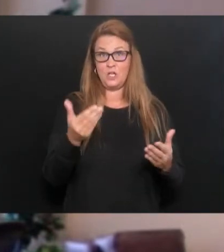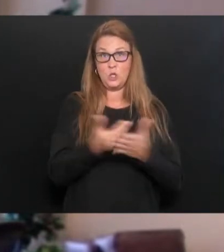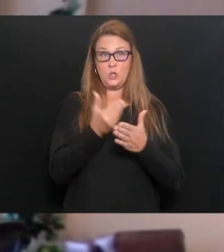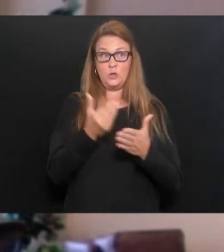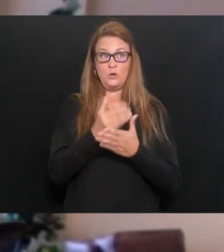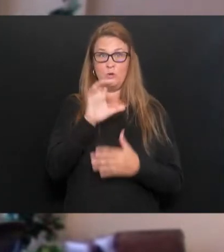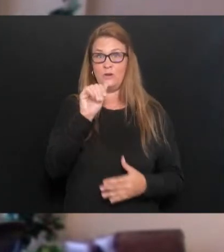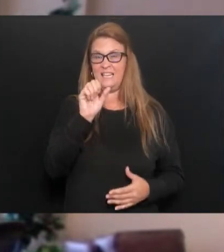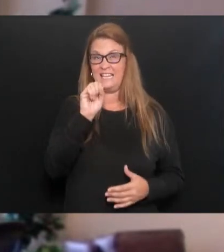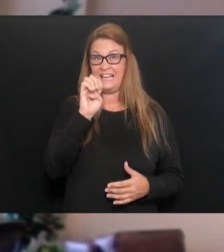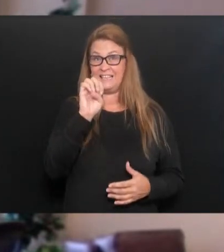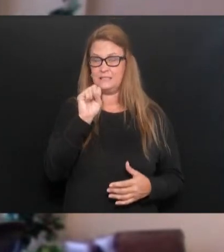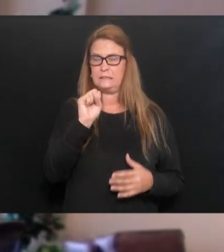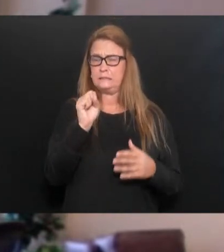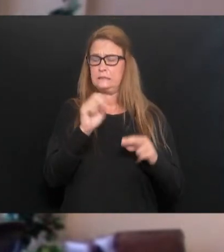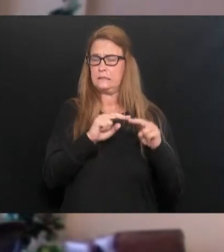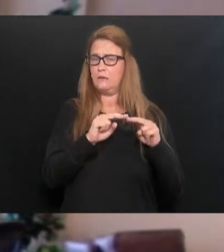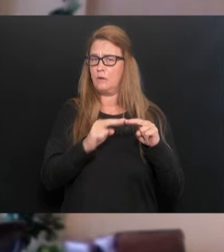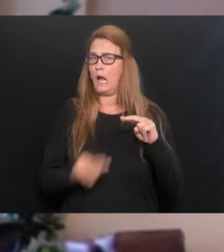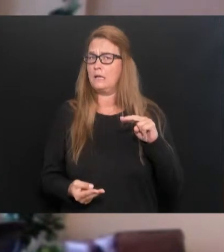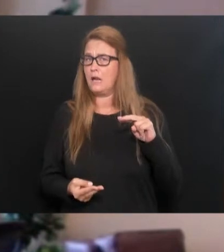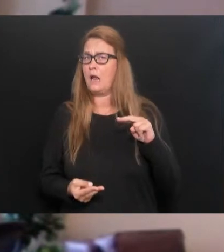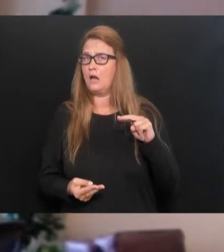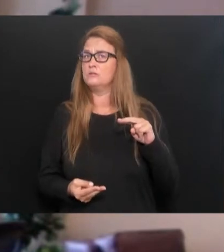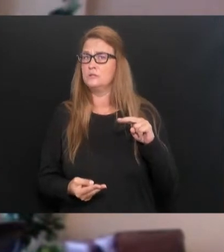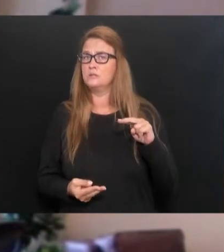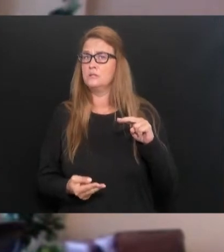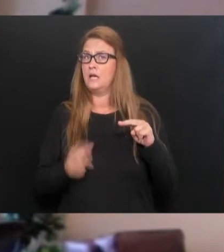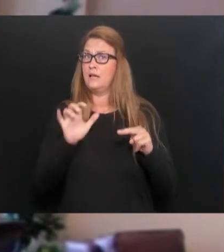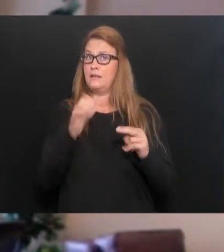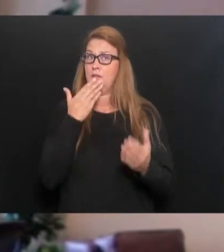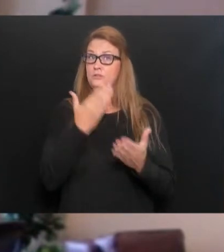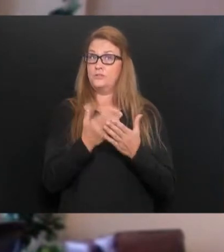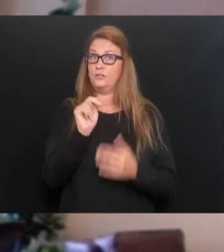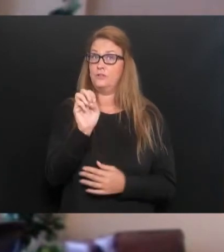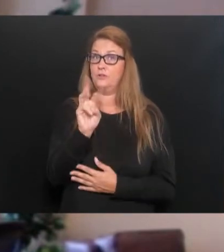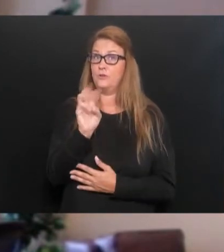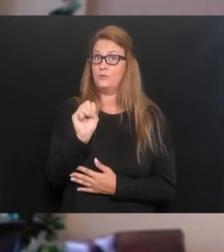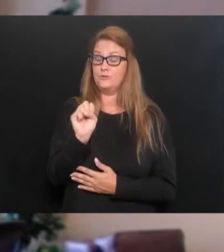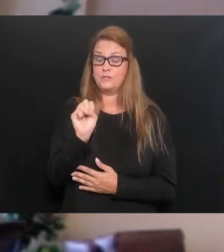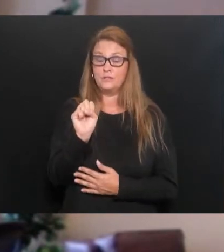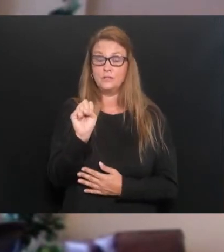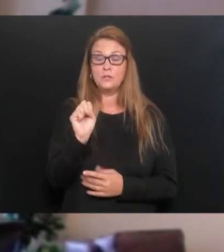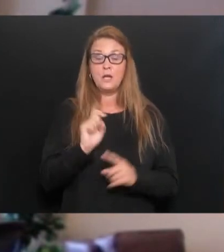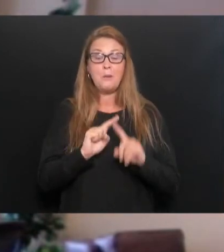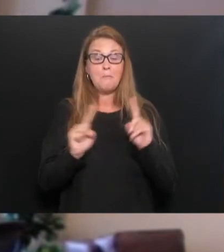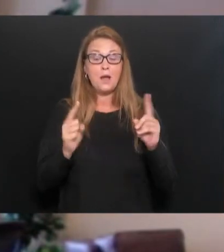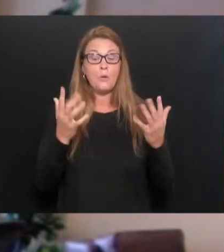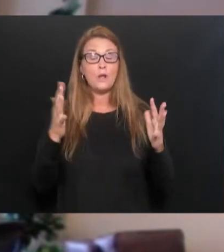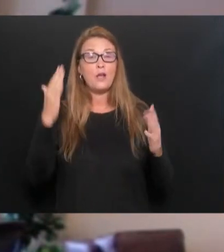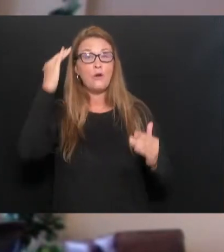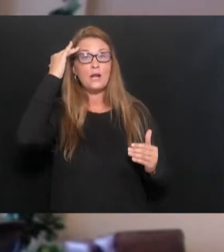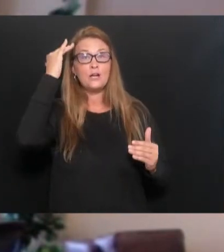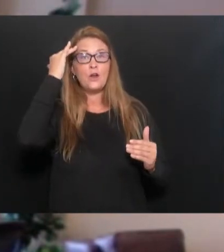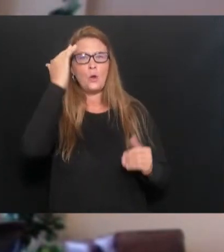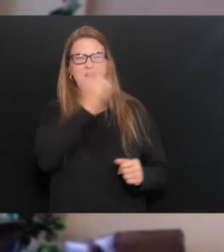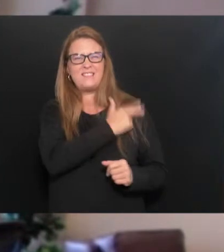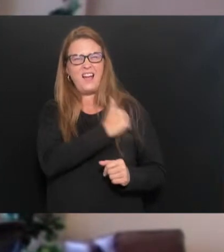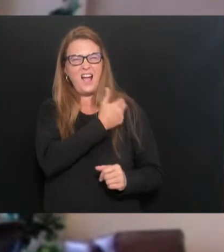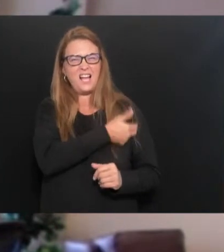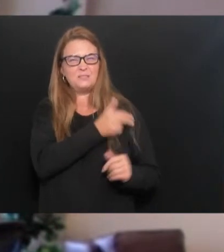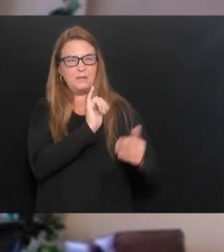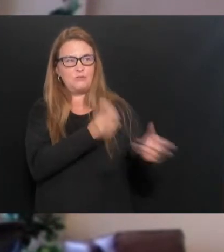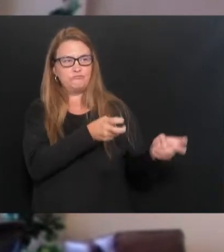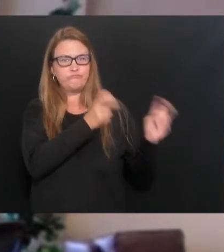down fairly precipitously, which is really good news. We know, however, that the hospital numbers,